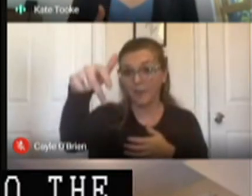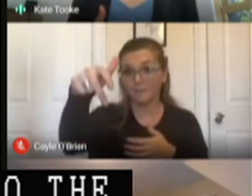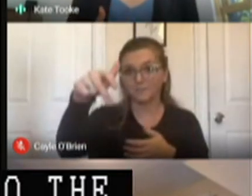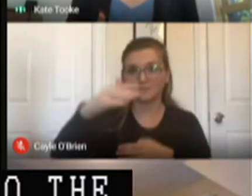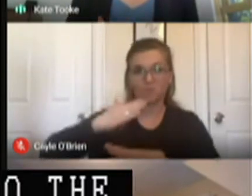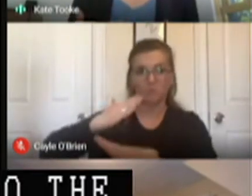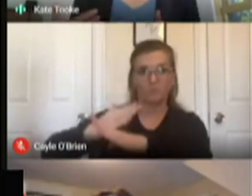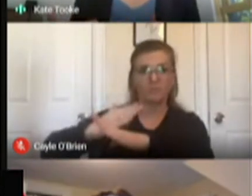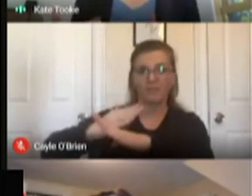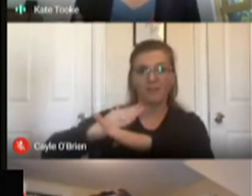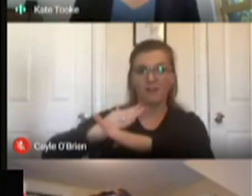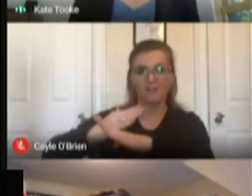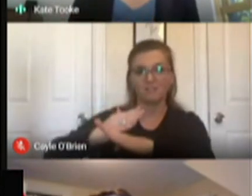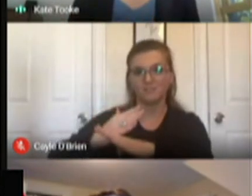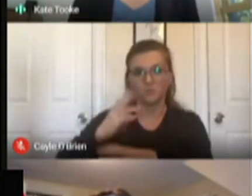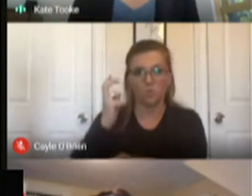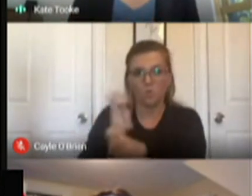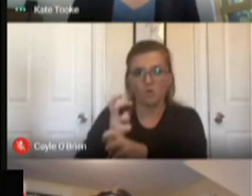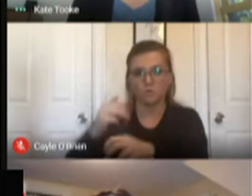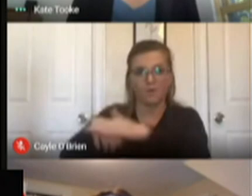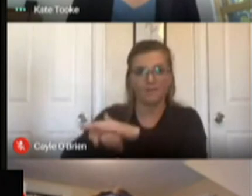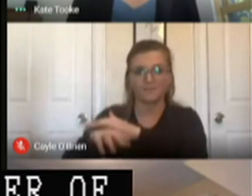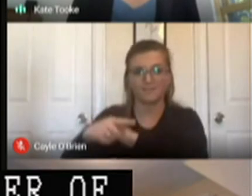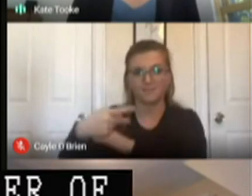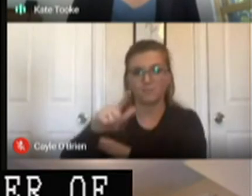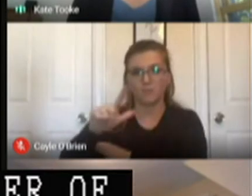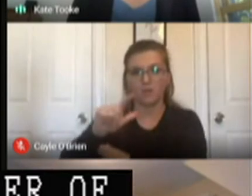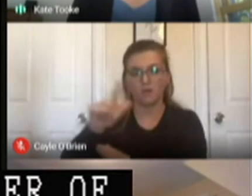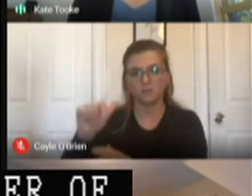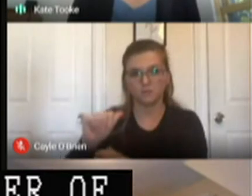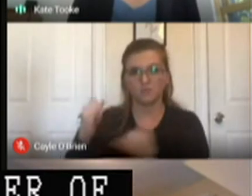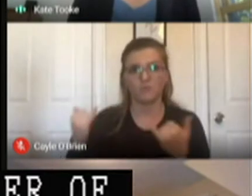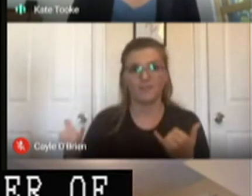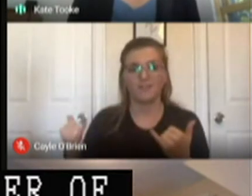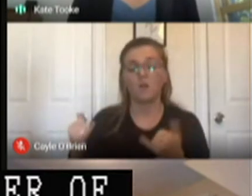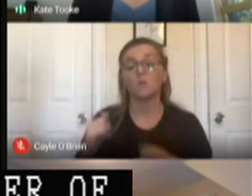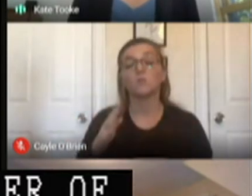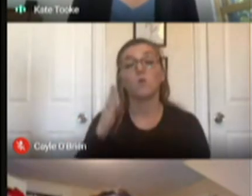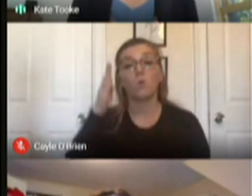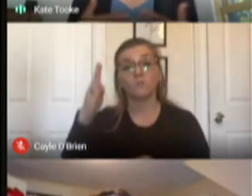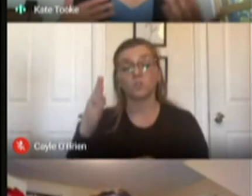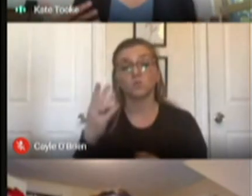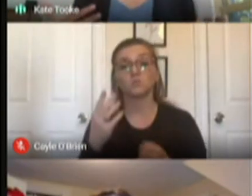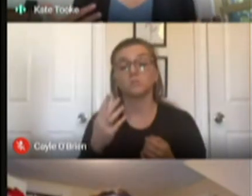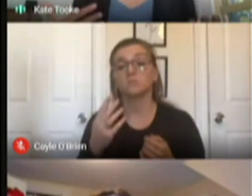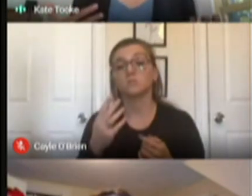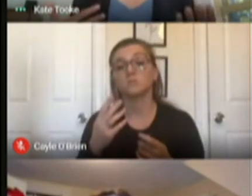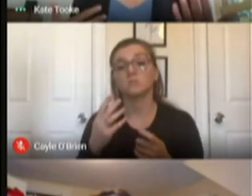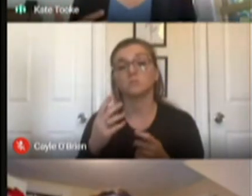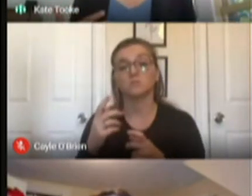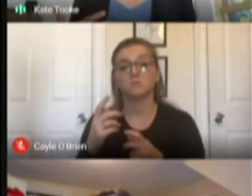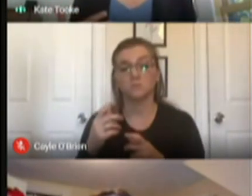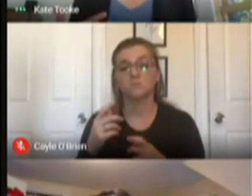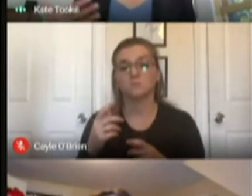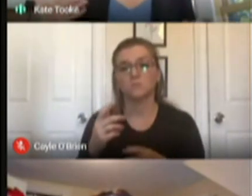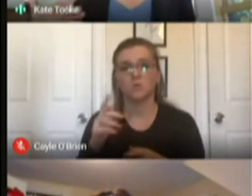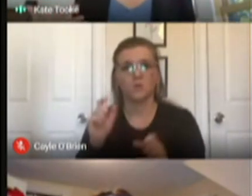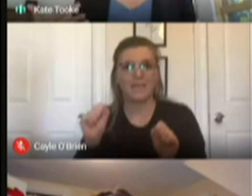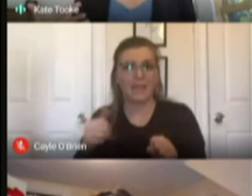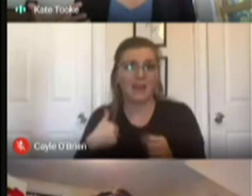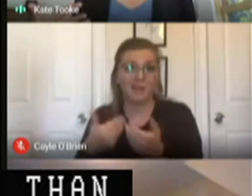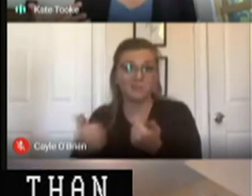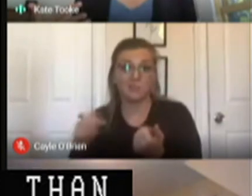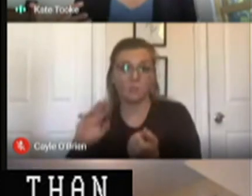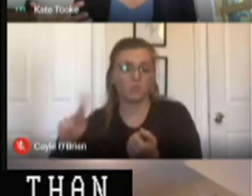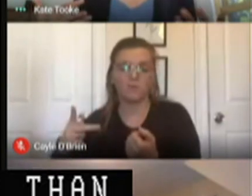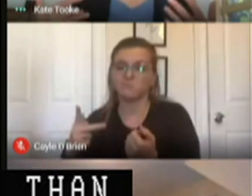a barrier of your access to the plaza. And so the future is, rather than having a separate ramp and then